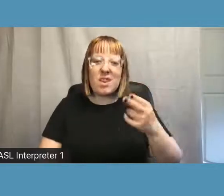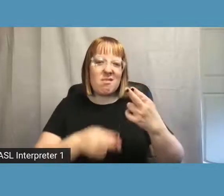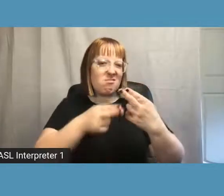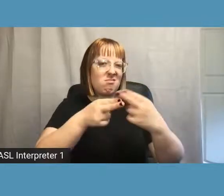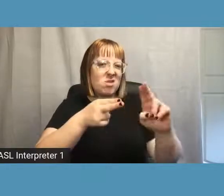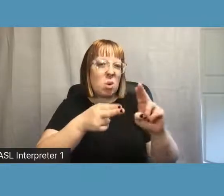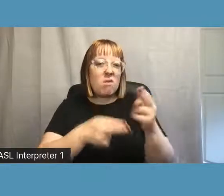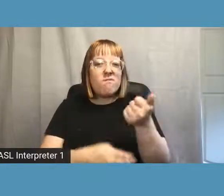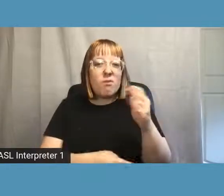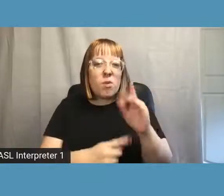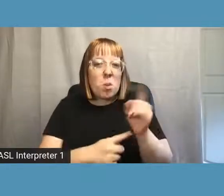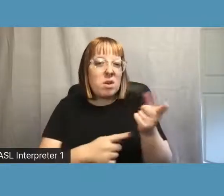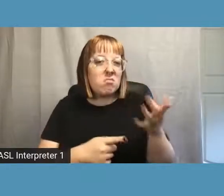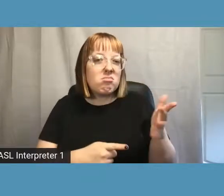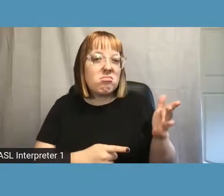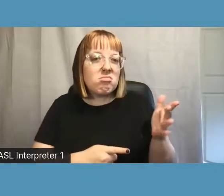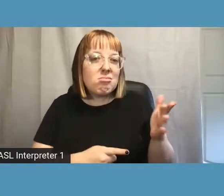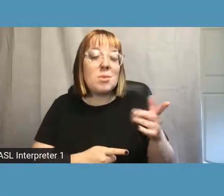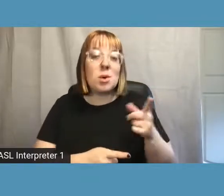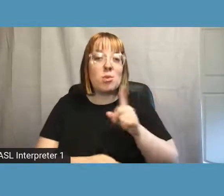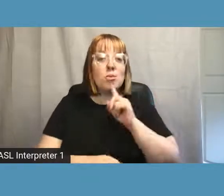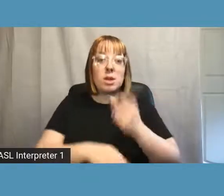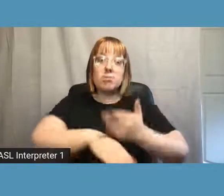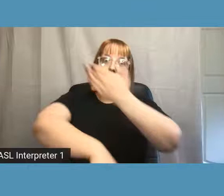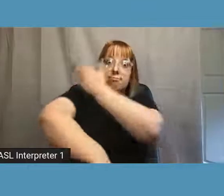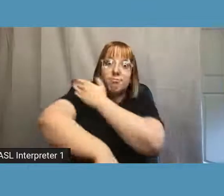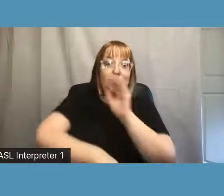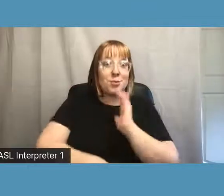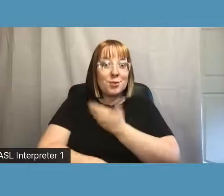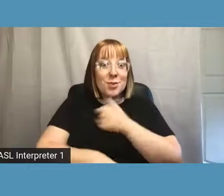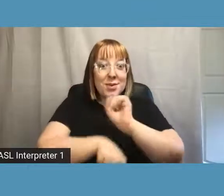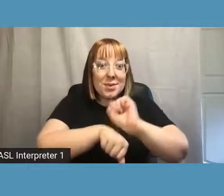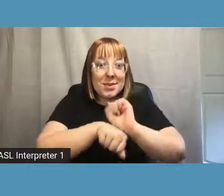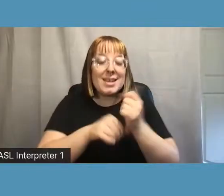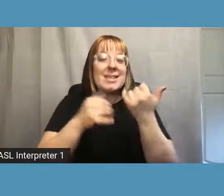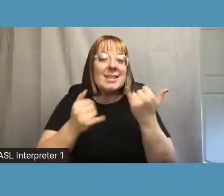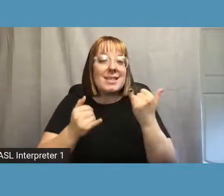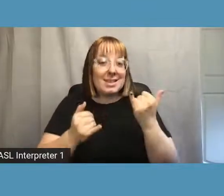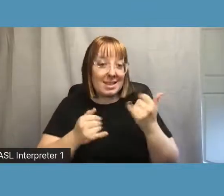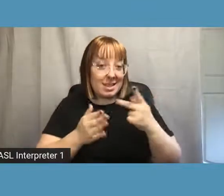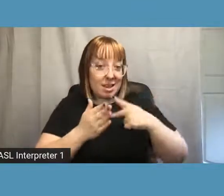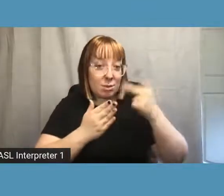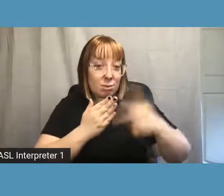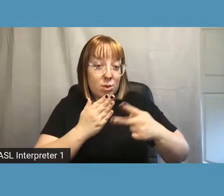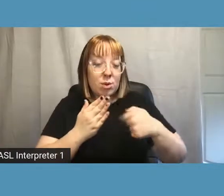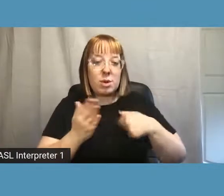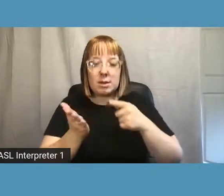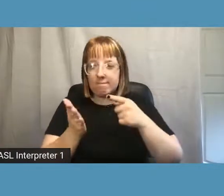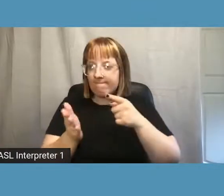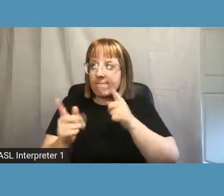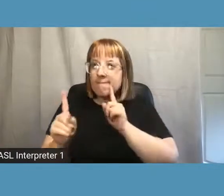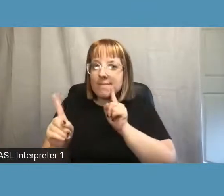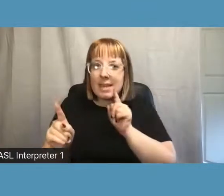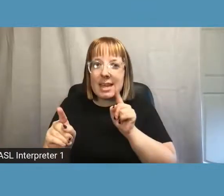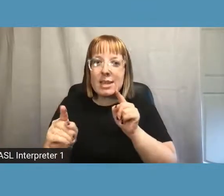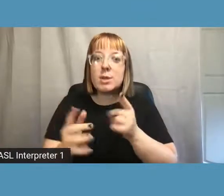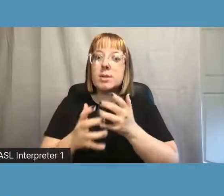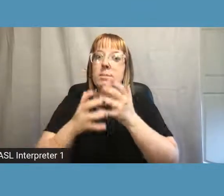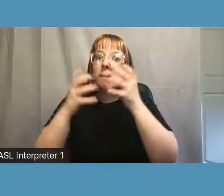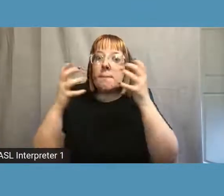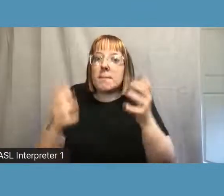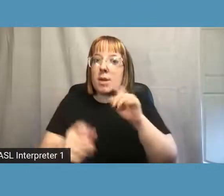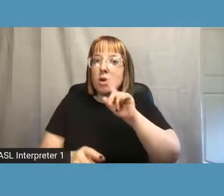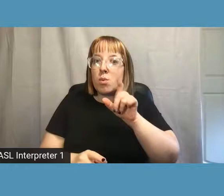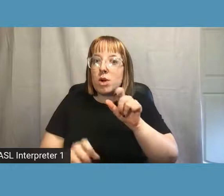minutes and stands to improve our work. During today's program, we will address as many questions as time allows.